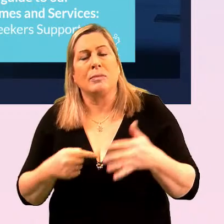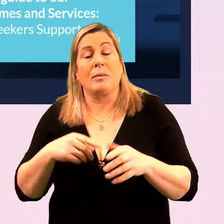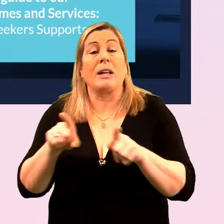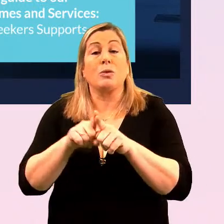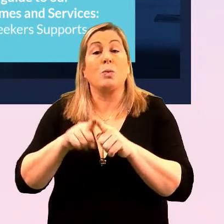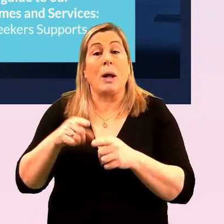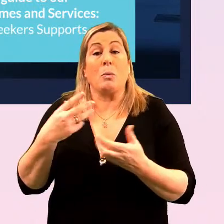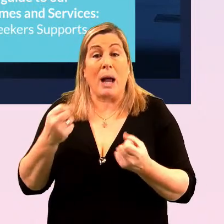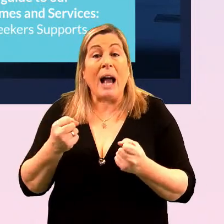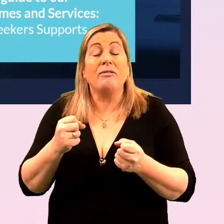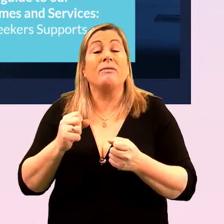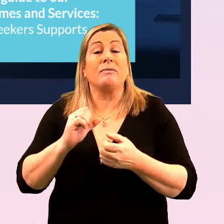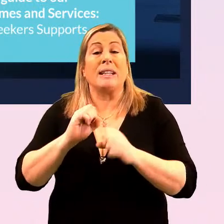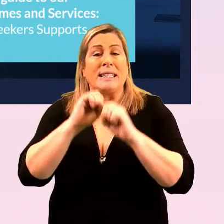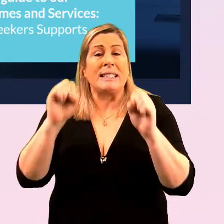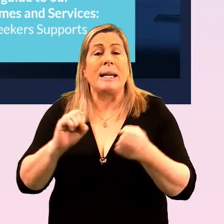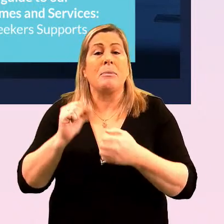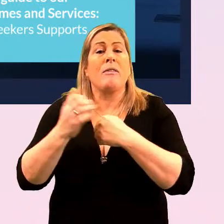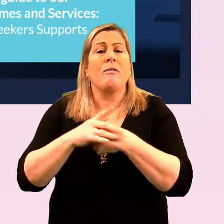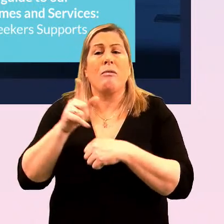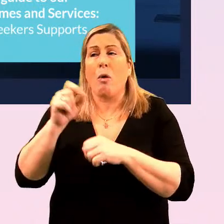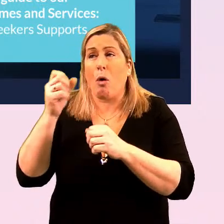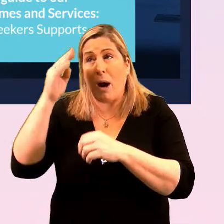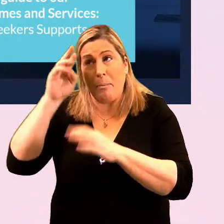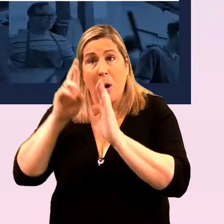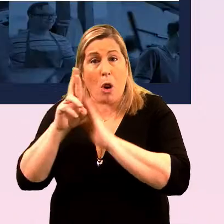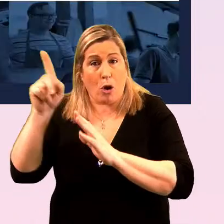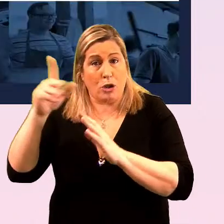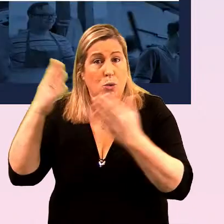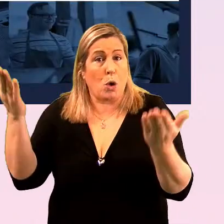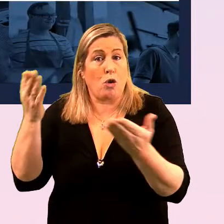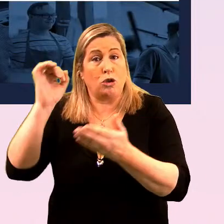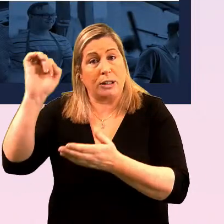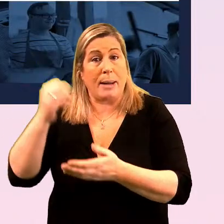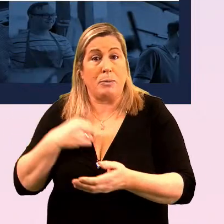well. So I'll ask you to do the next slide, please.